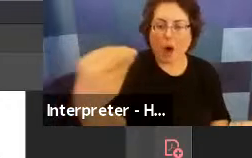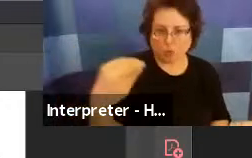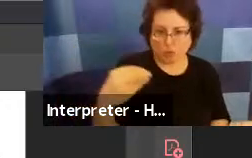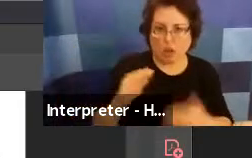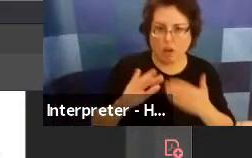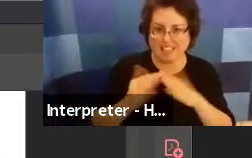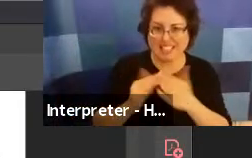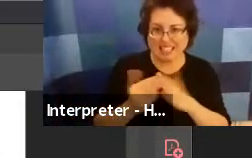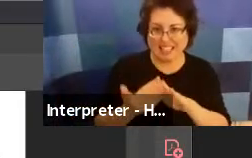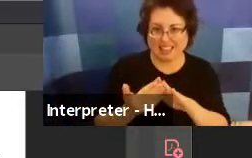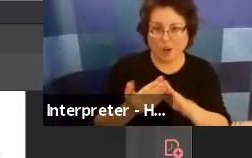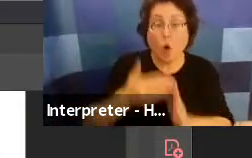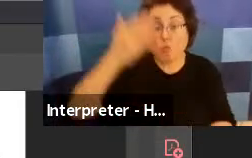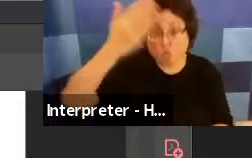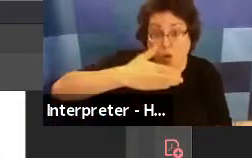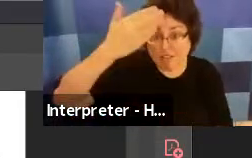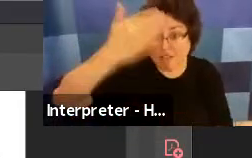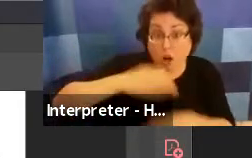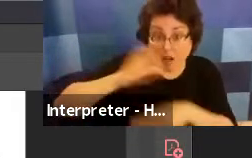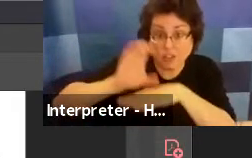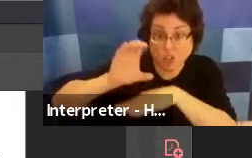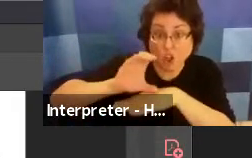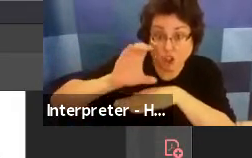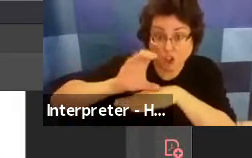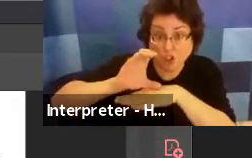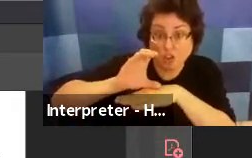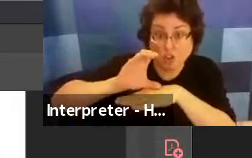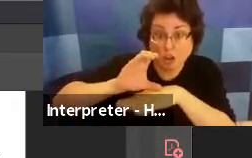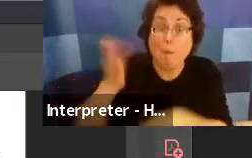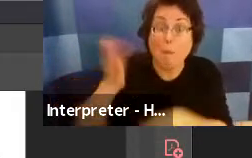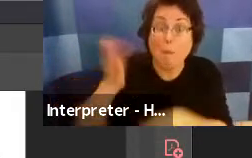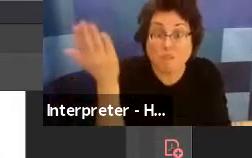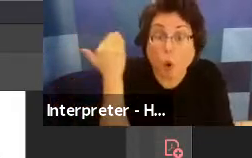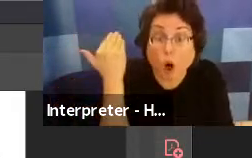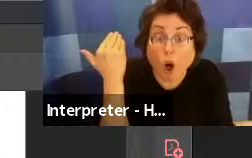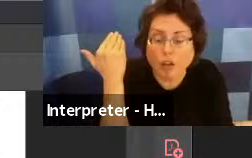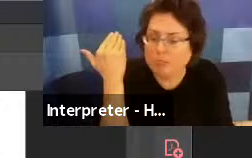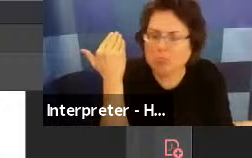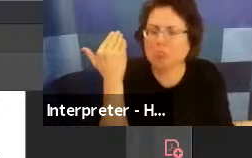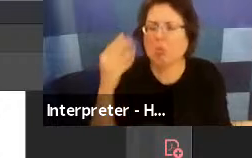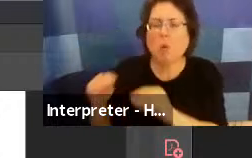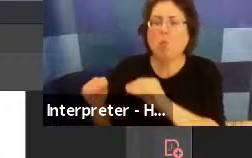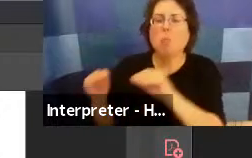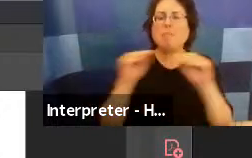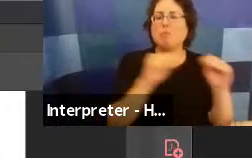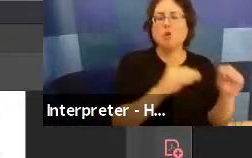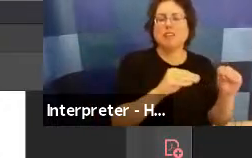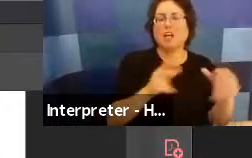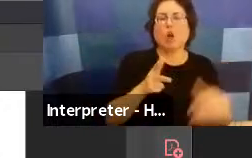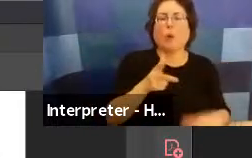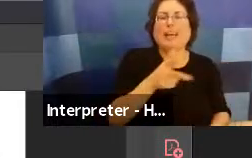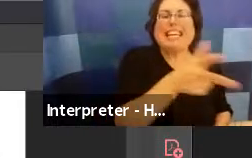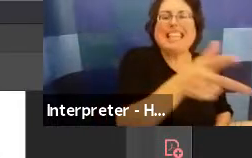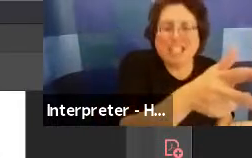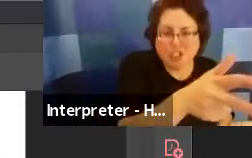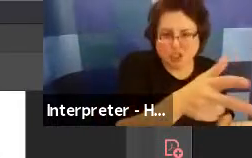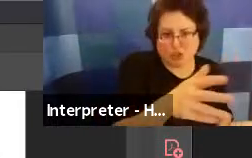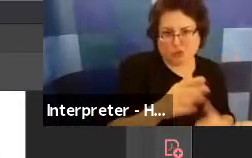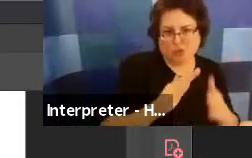front of St. Catherine's Church. We moved it to the inbound side of St. Catherine's